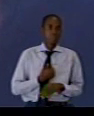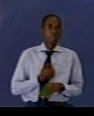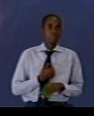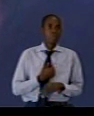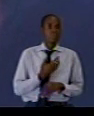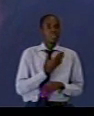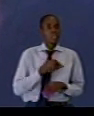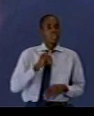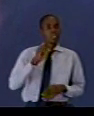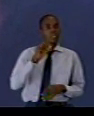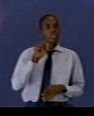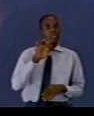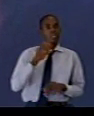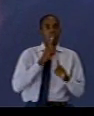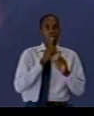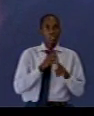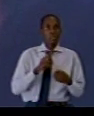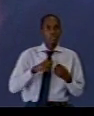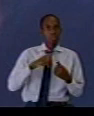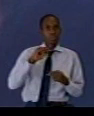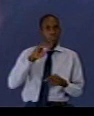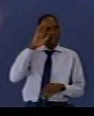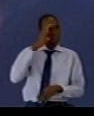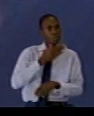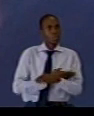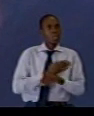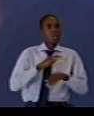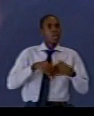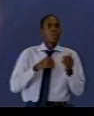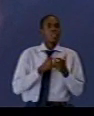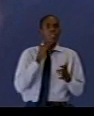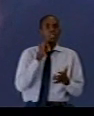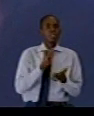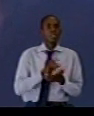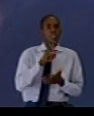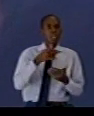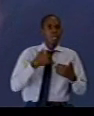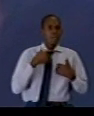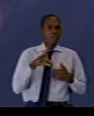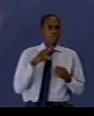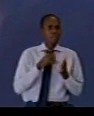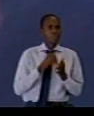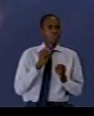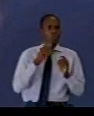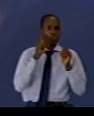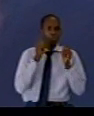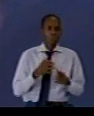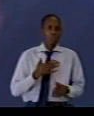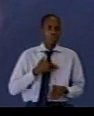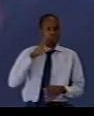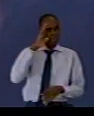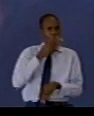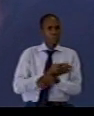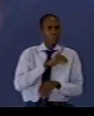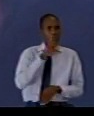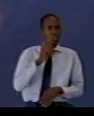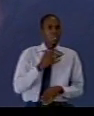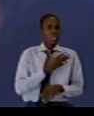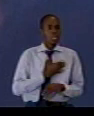And Isaac said unto his son, How is it that thou hast found it so quickly, my son? And he